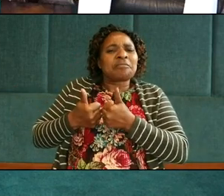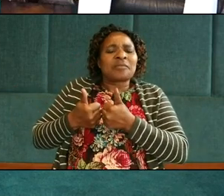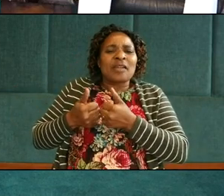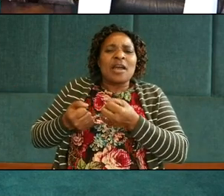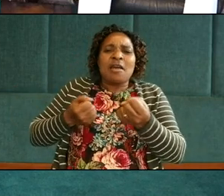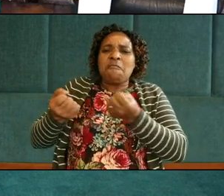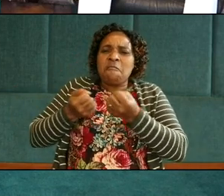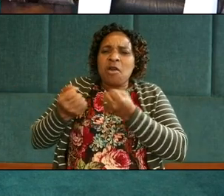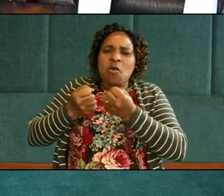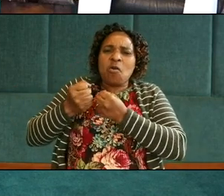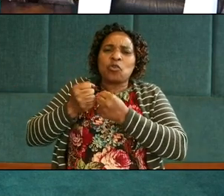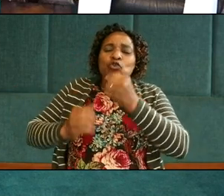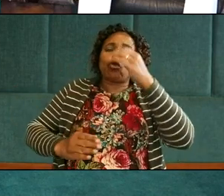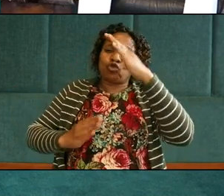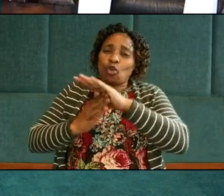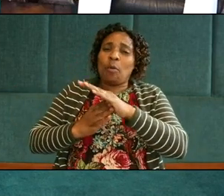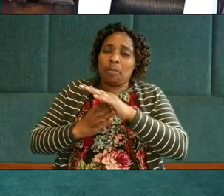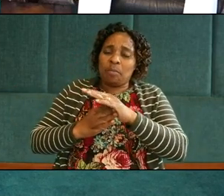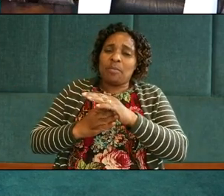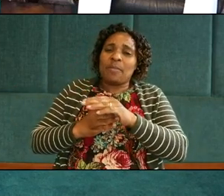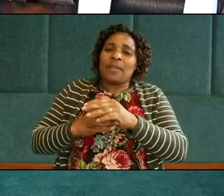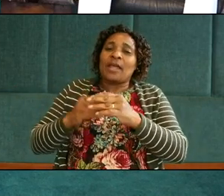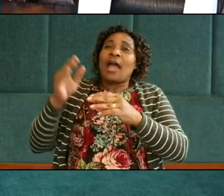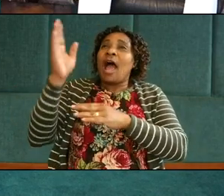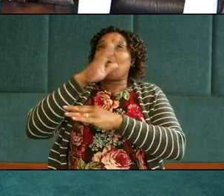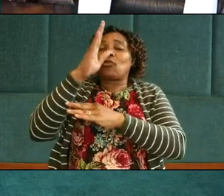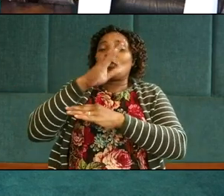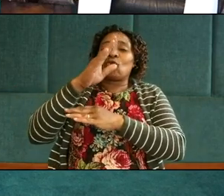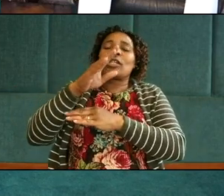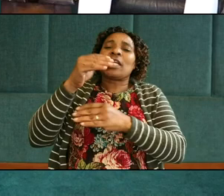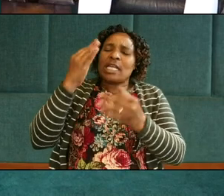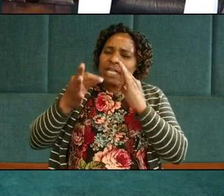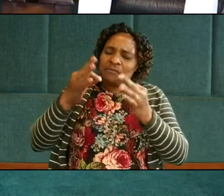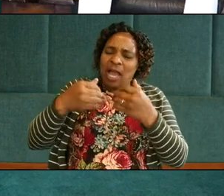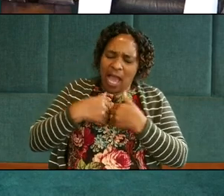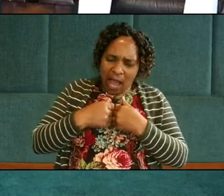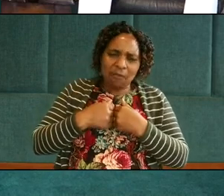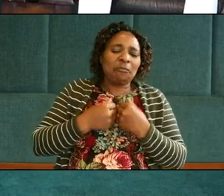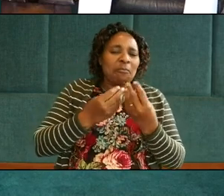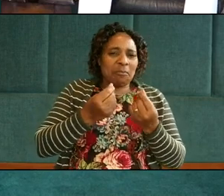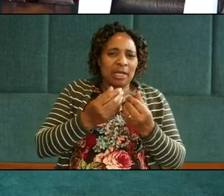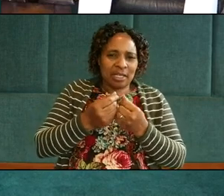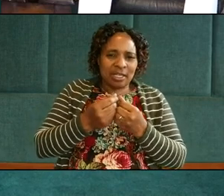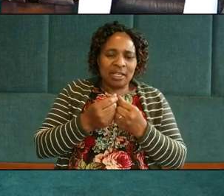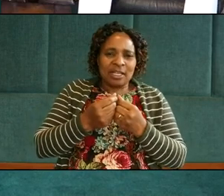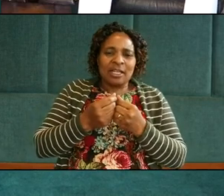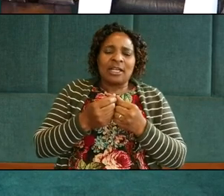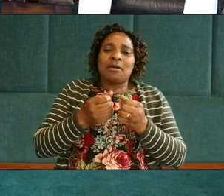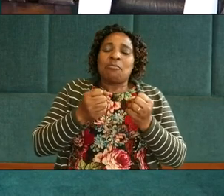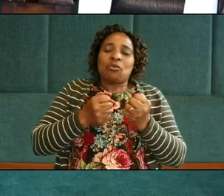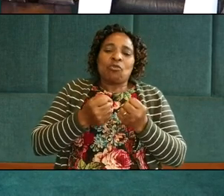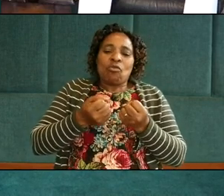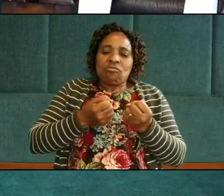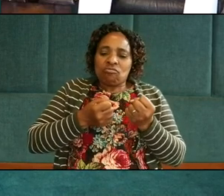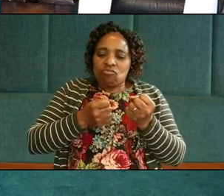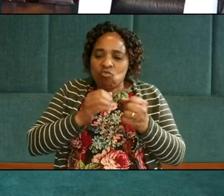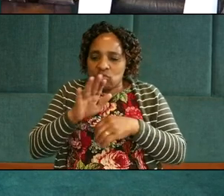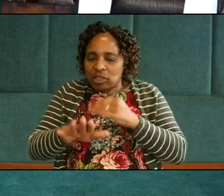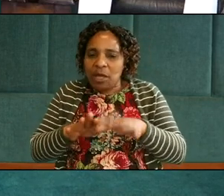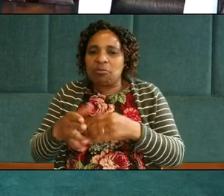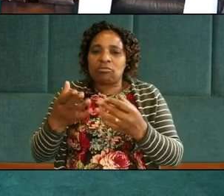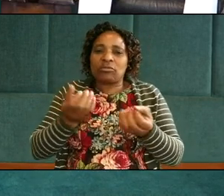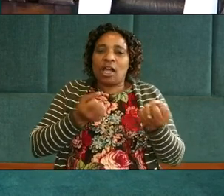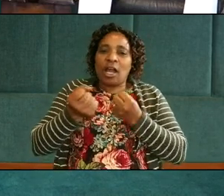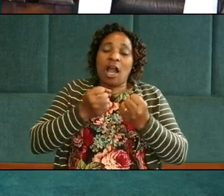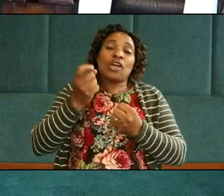bank account. That would be my first purchase this afternoon, actually. You'd walk into a car dealer's shop and buy a Land Rover.